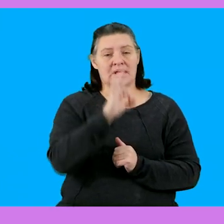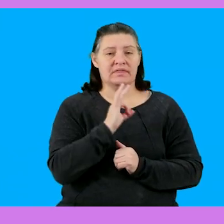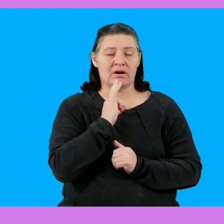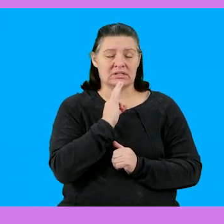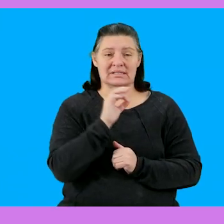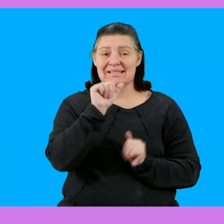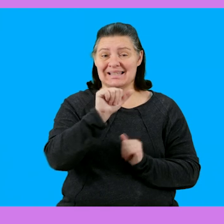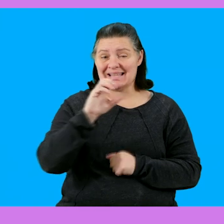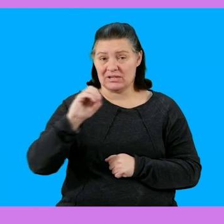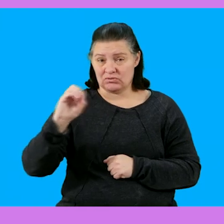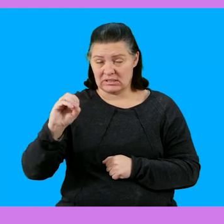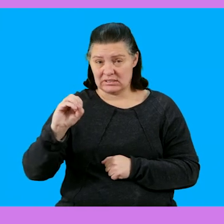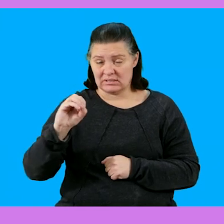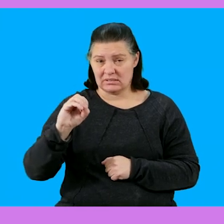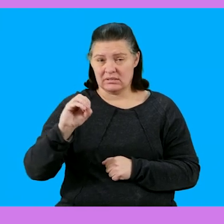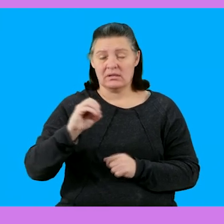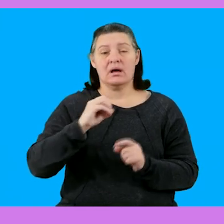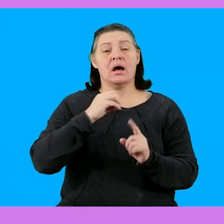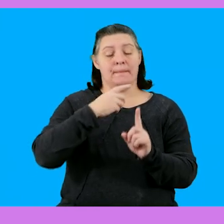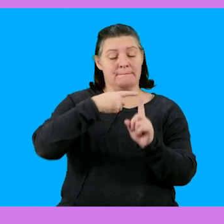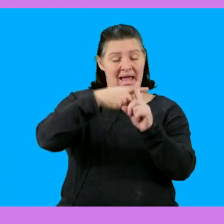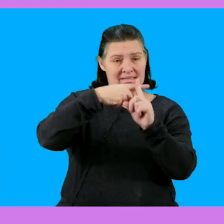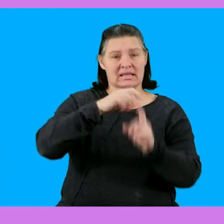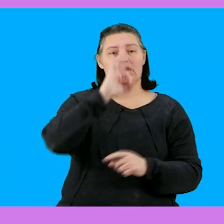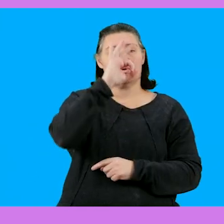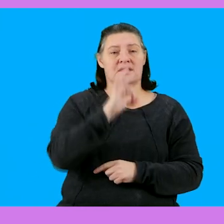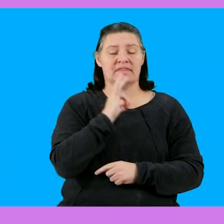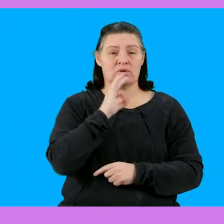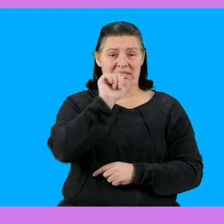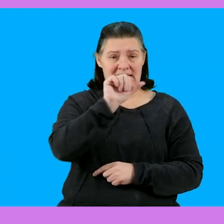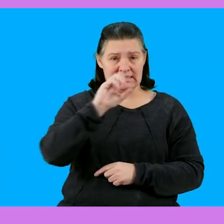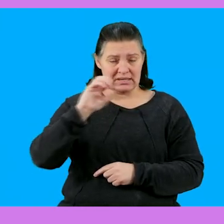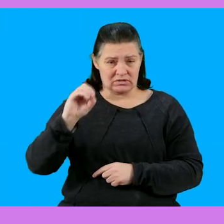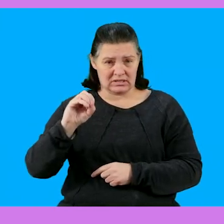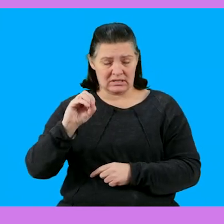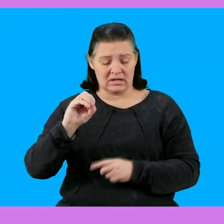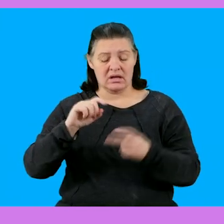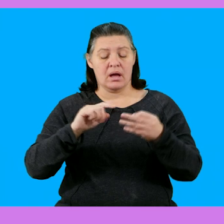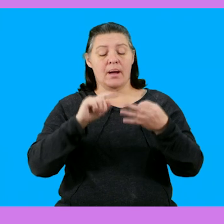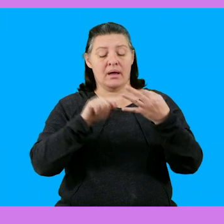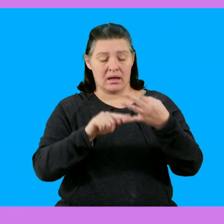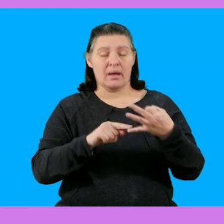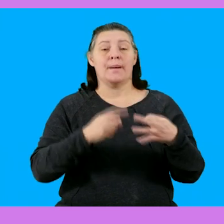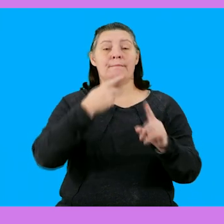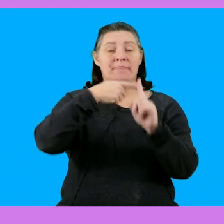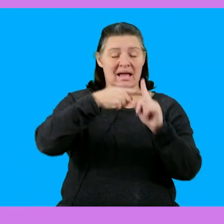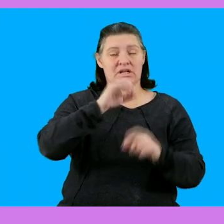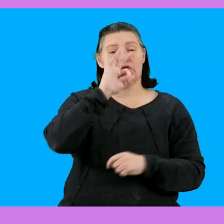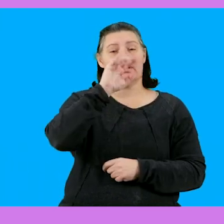the 3,600 plus 3,600 for year number 2 plus